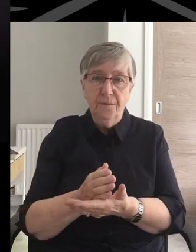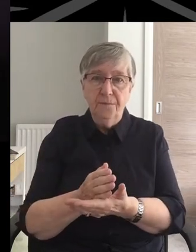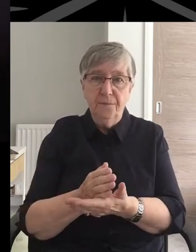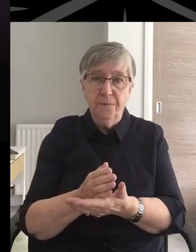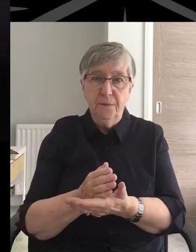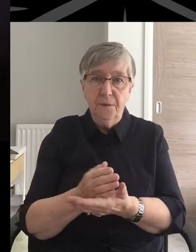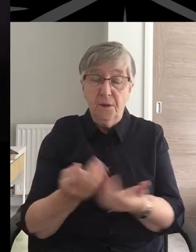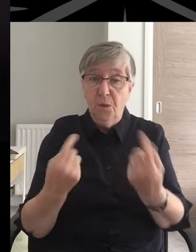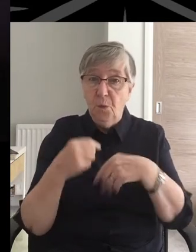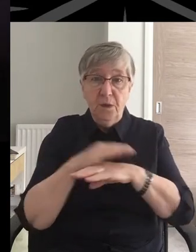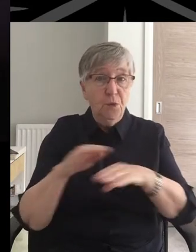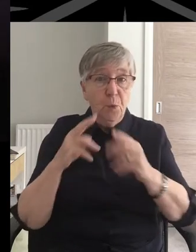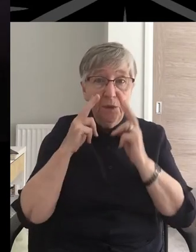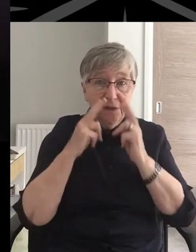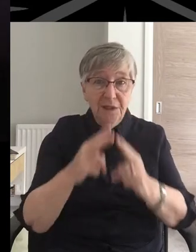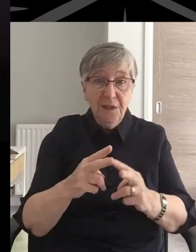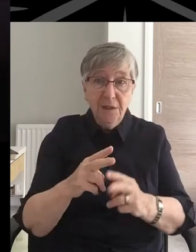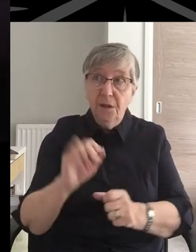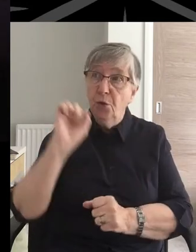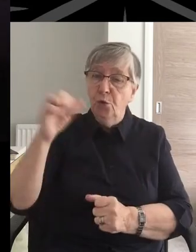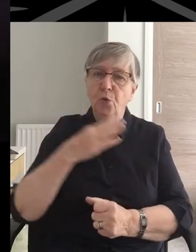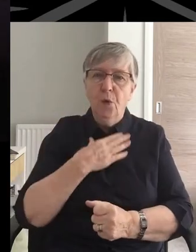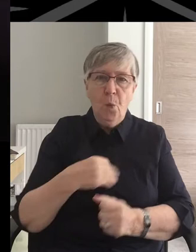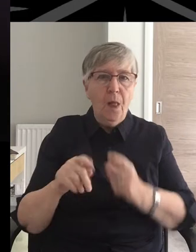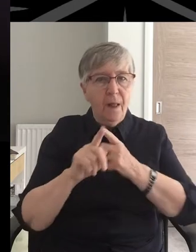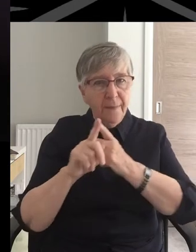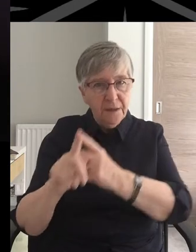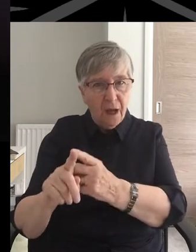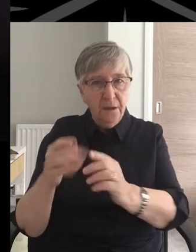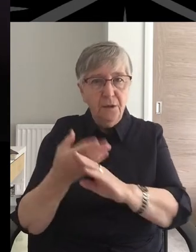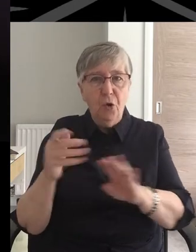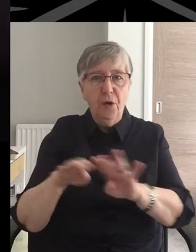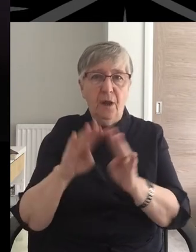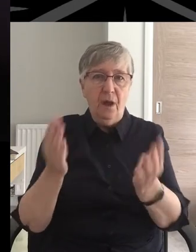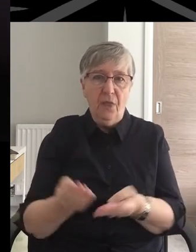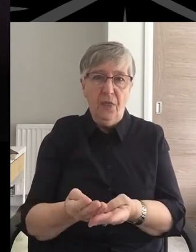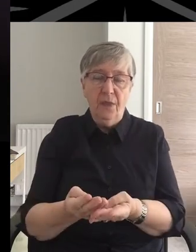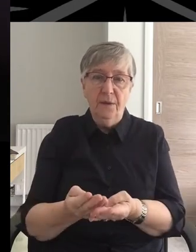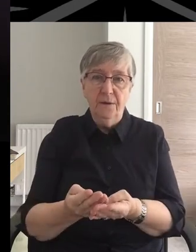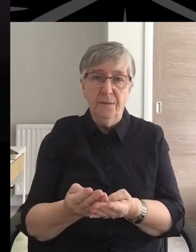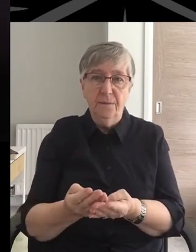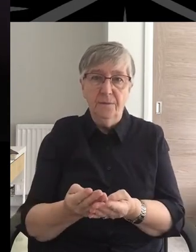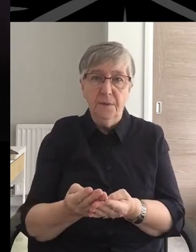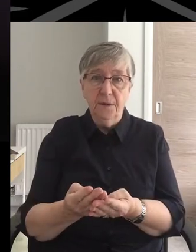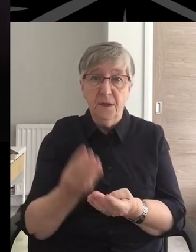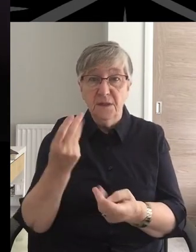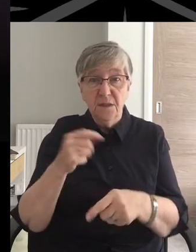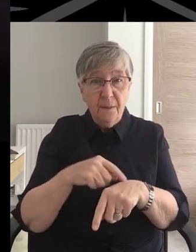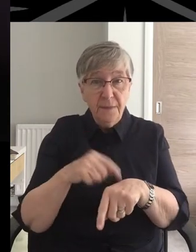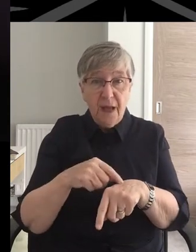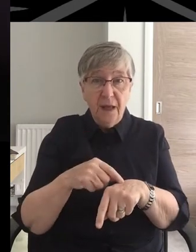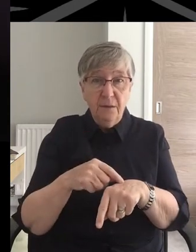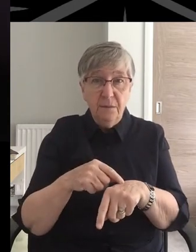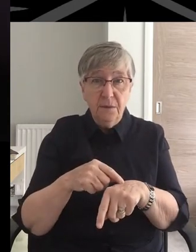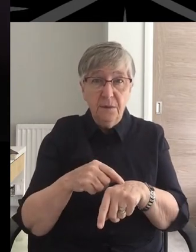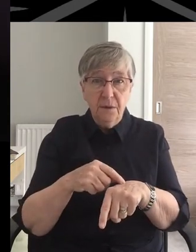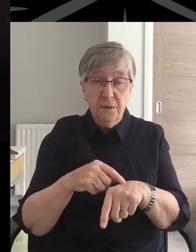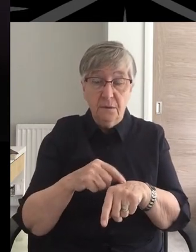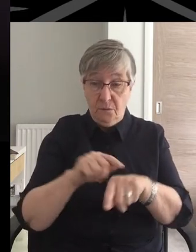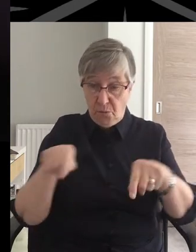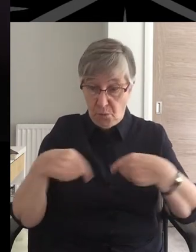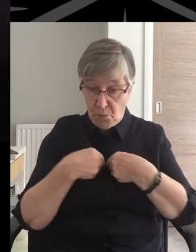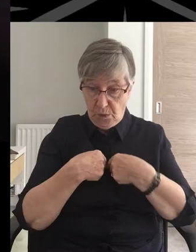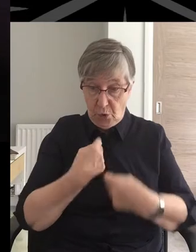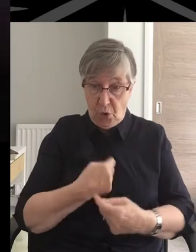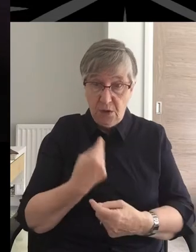We do not see your will always being done on earth. And there are times, we admit, when we ourselves